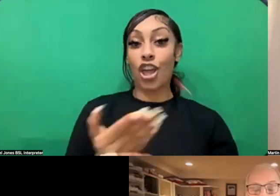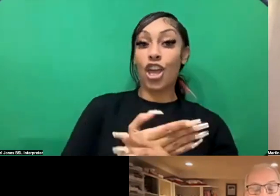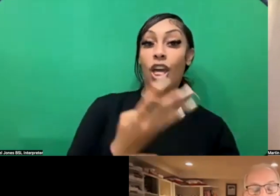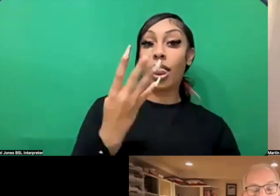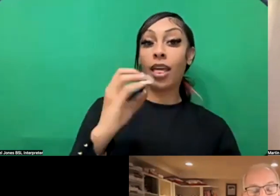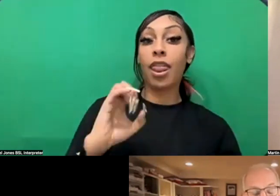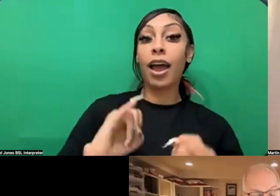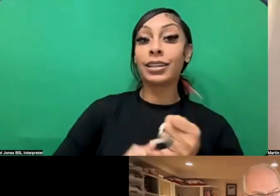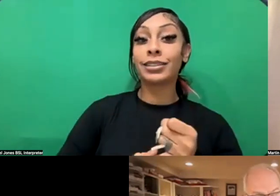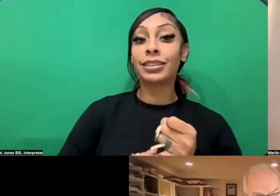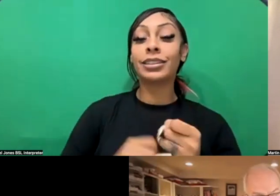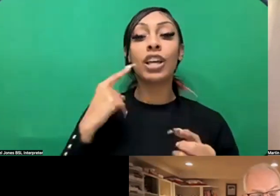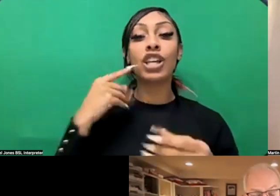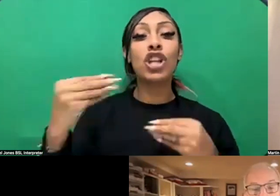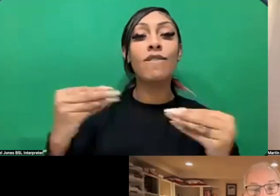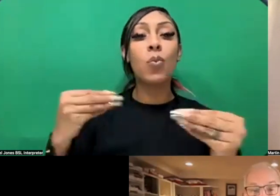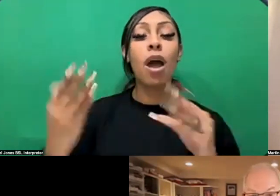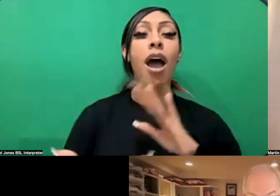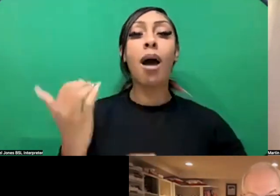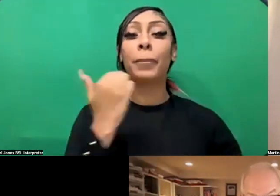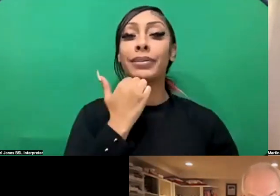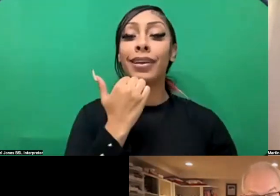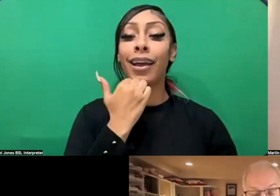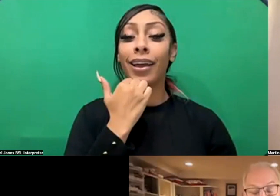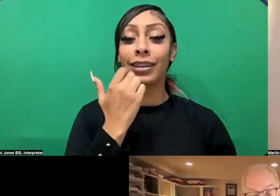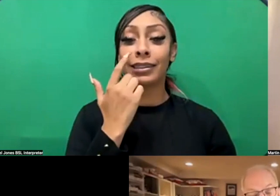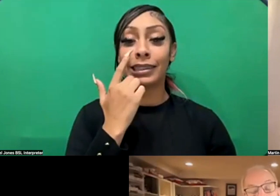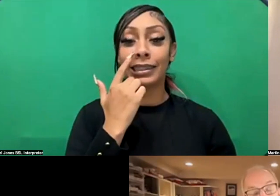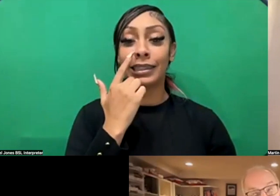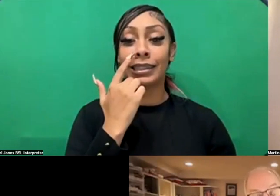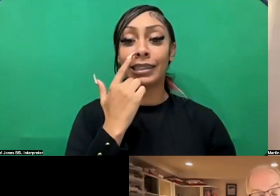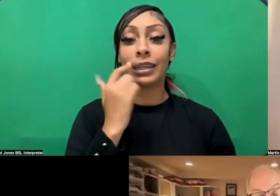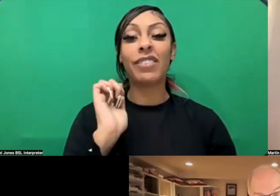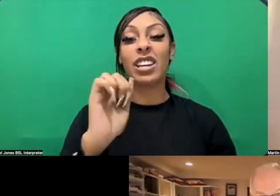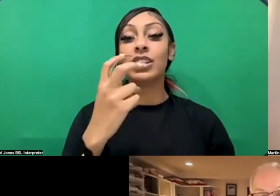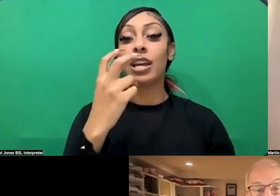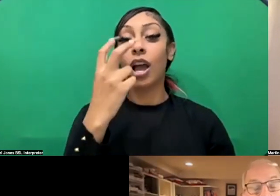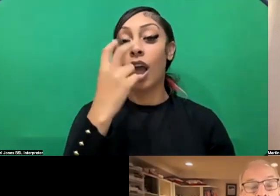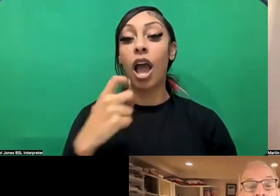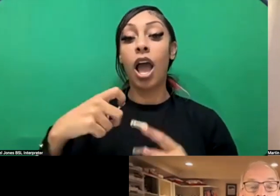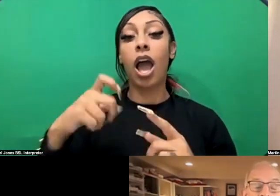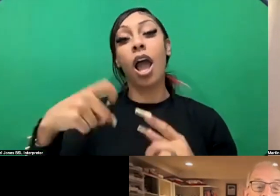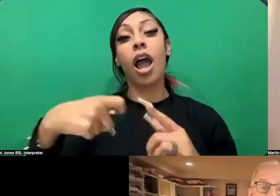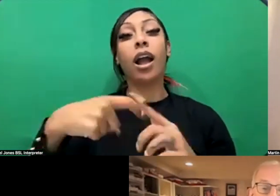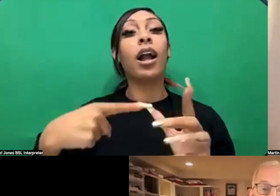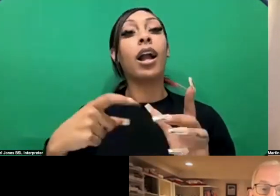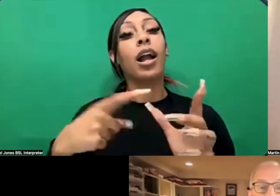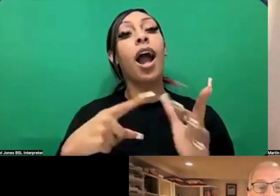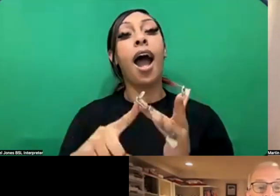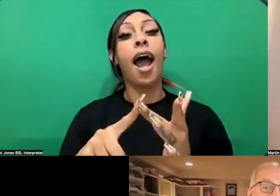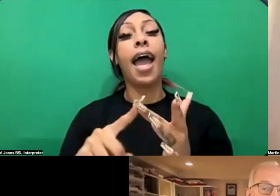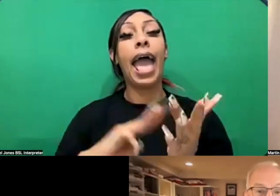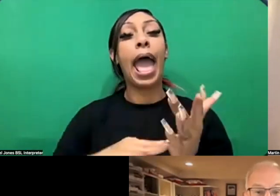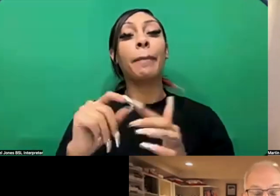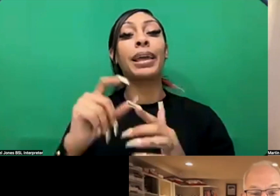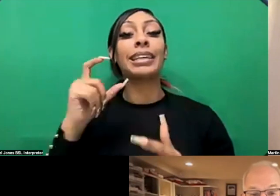update from for my old Akai MPC product that I made, but